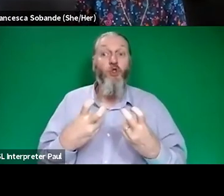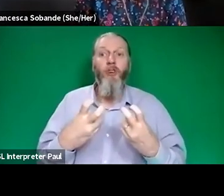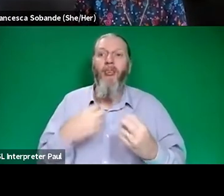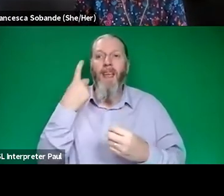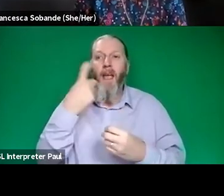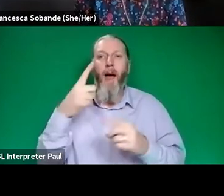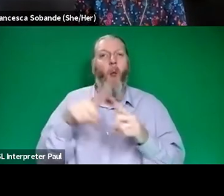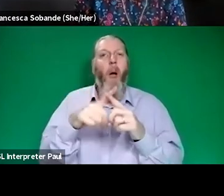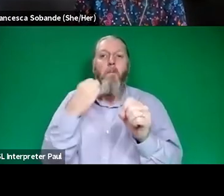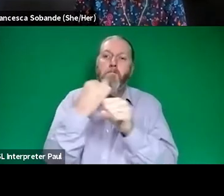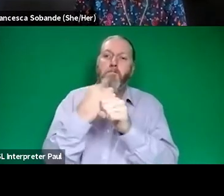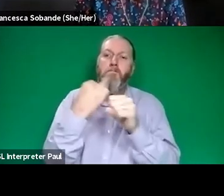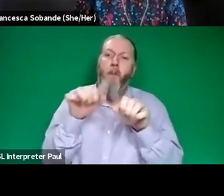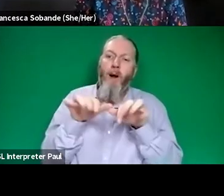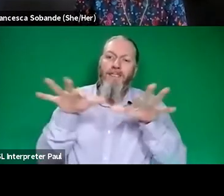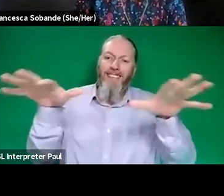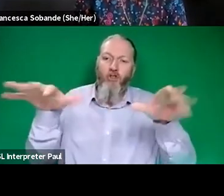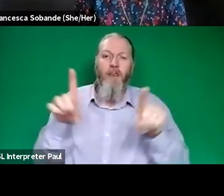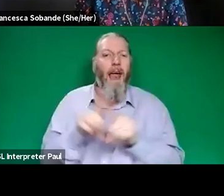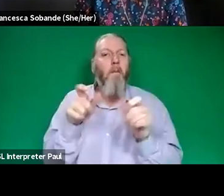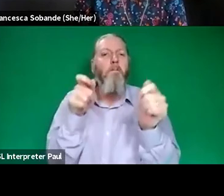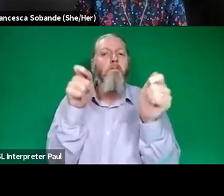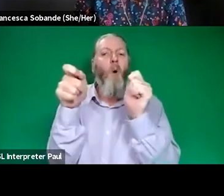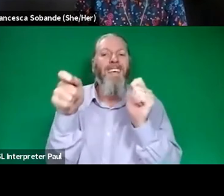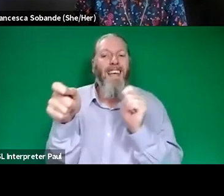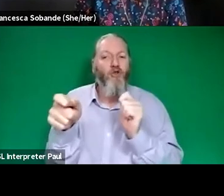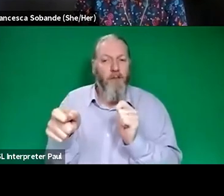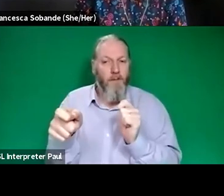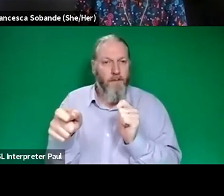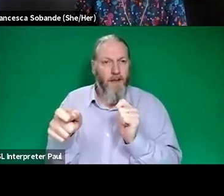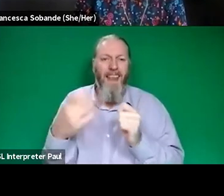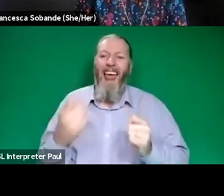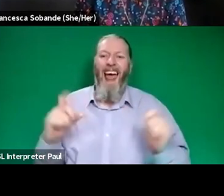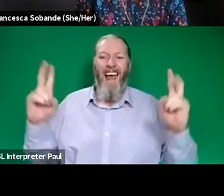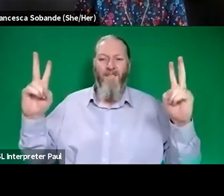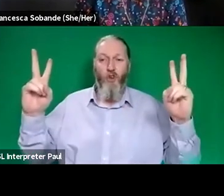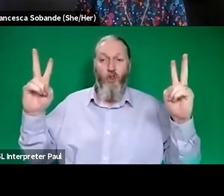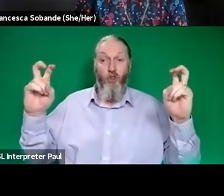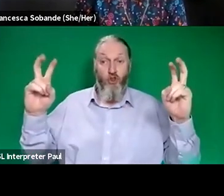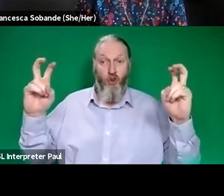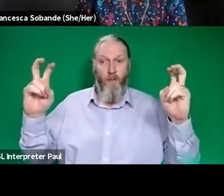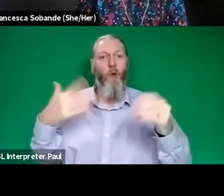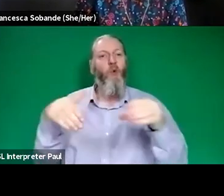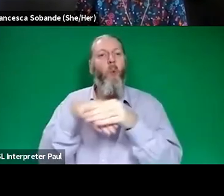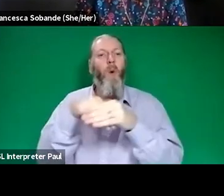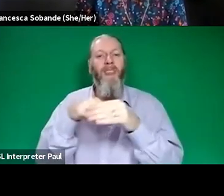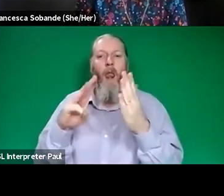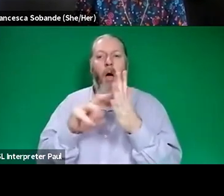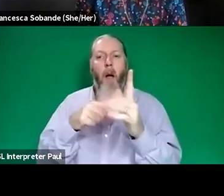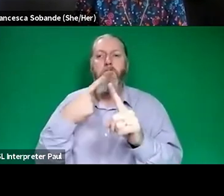commodification. And there's this term that is kind of found grounded in sort of Marxist analysis of